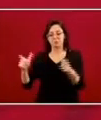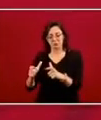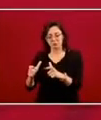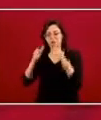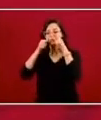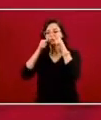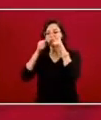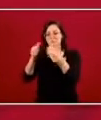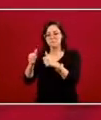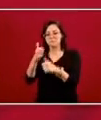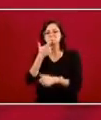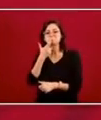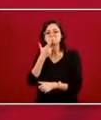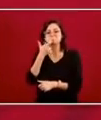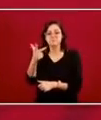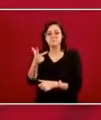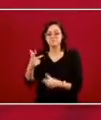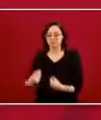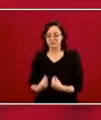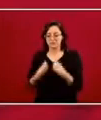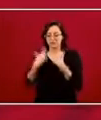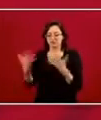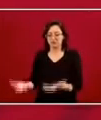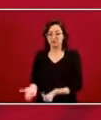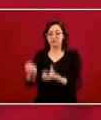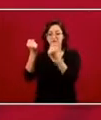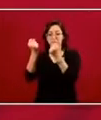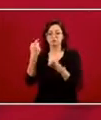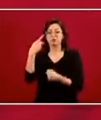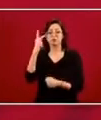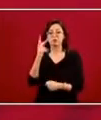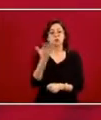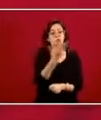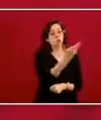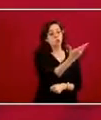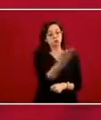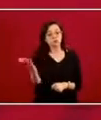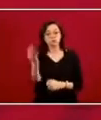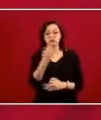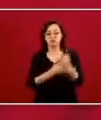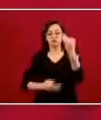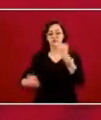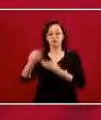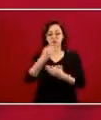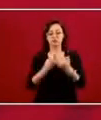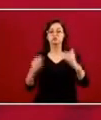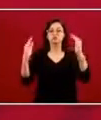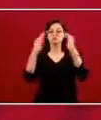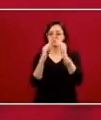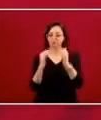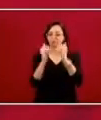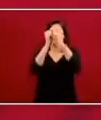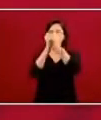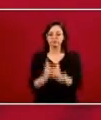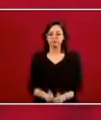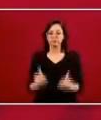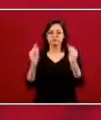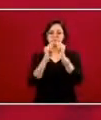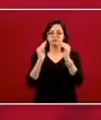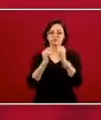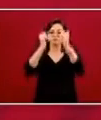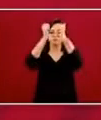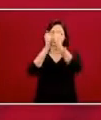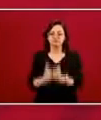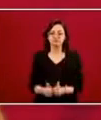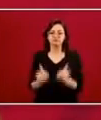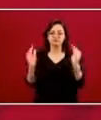this pandemic. When we eventually reach phase 3, that will happen, then we